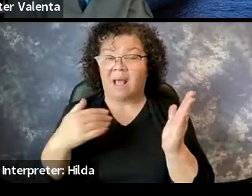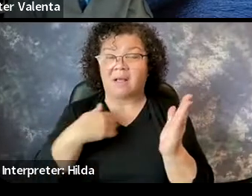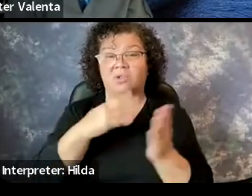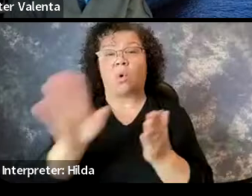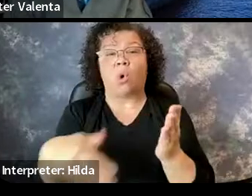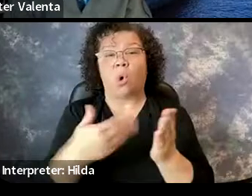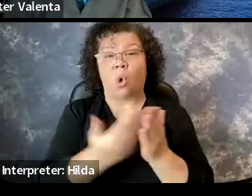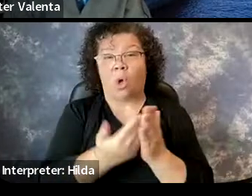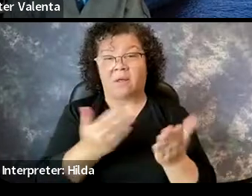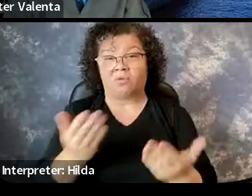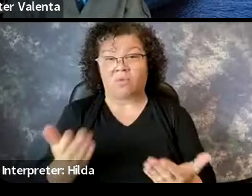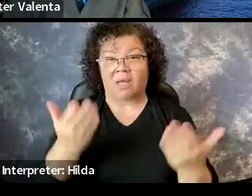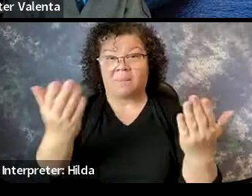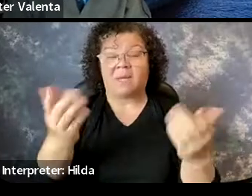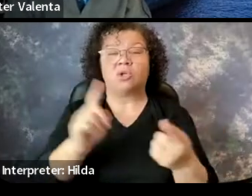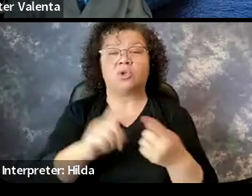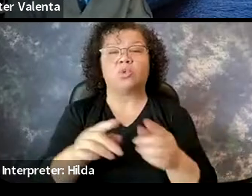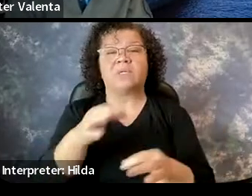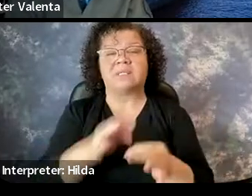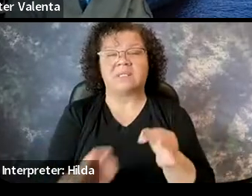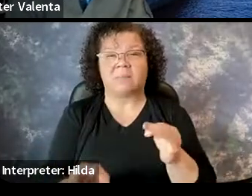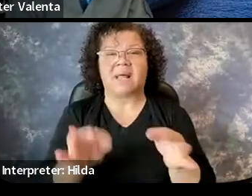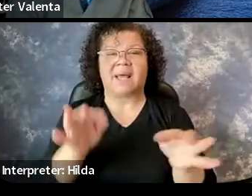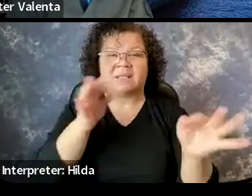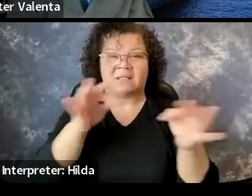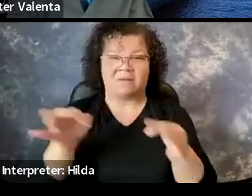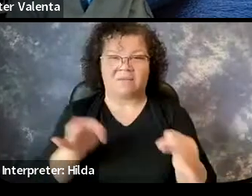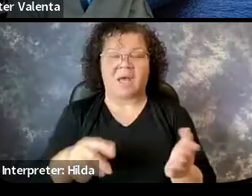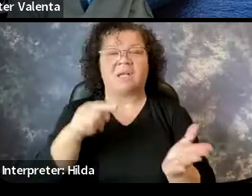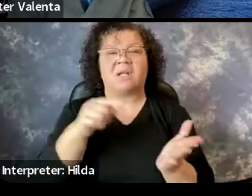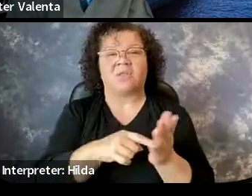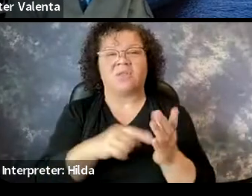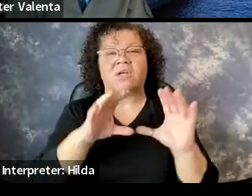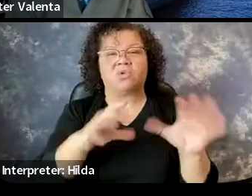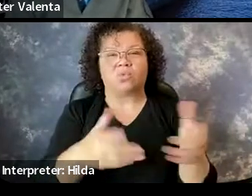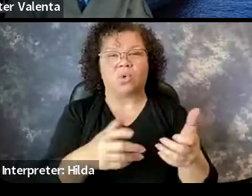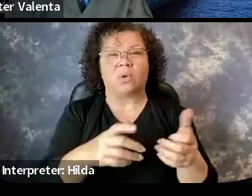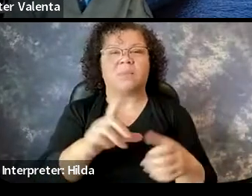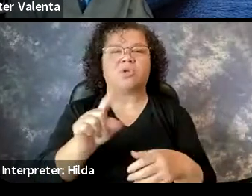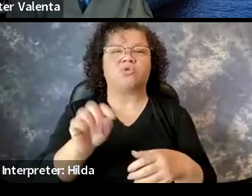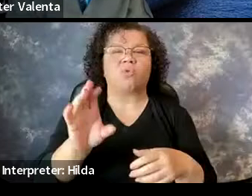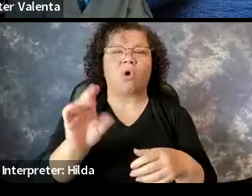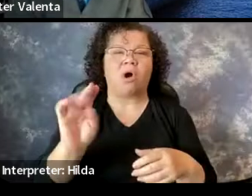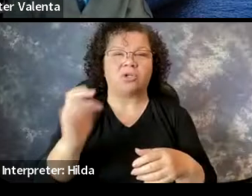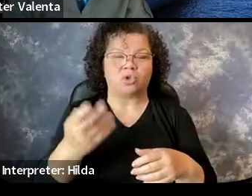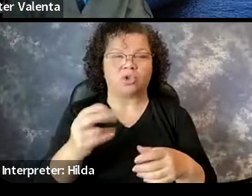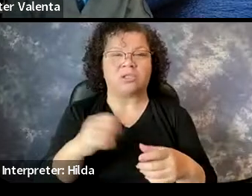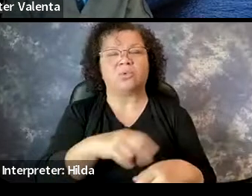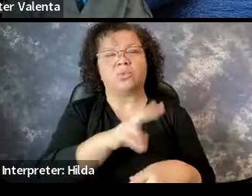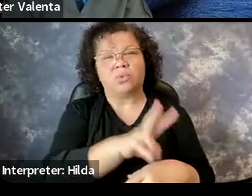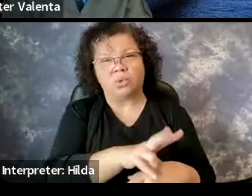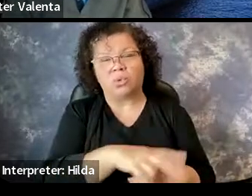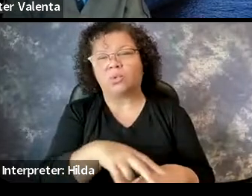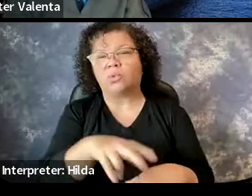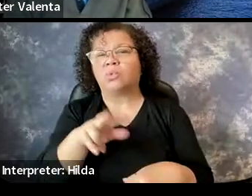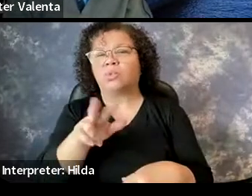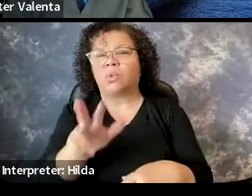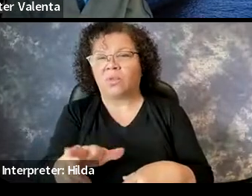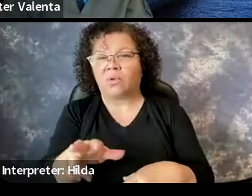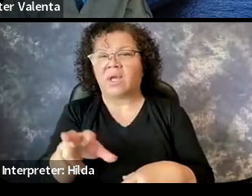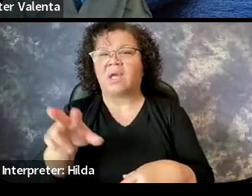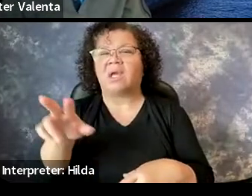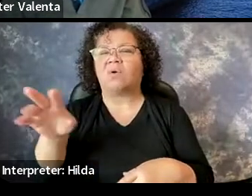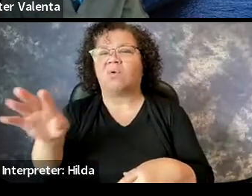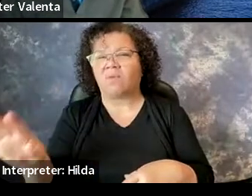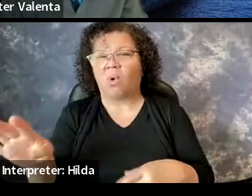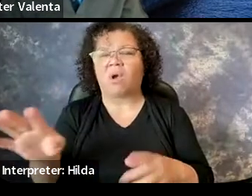it would be just to simply define this group is tranche 2, this group is tranche 3, this group is tranche 4, so,